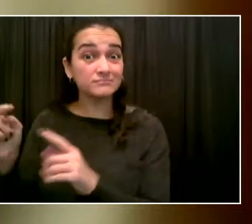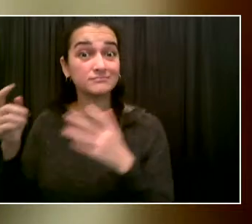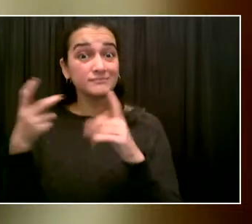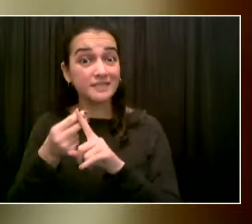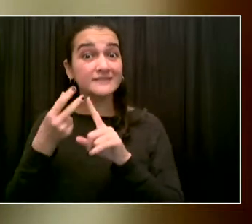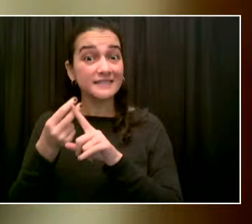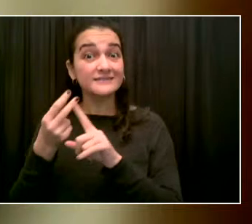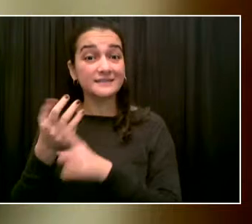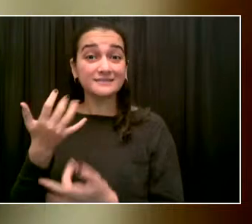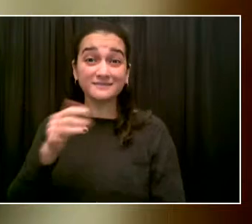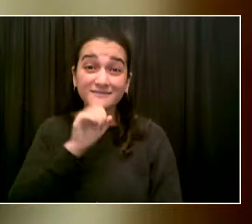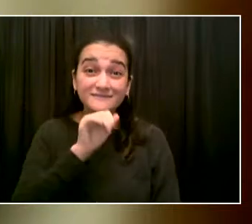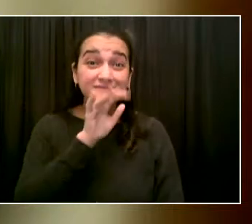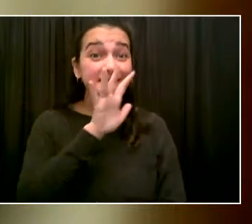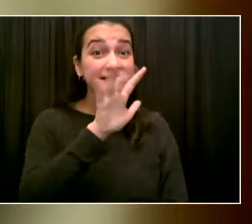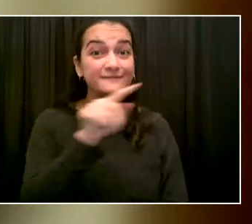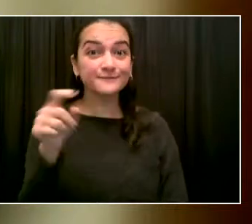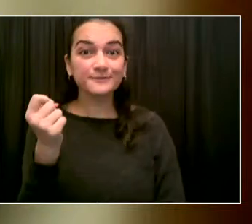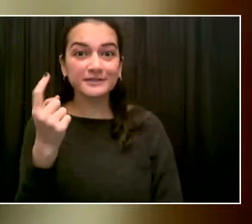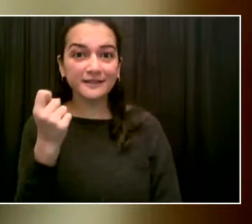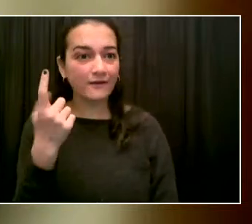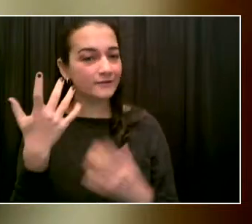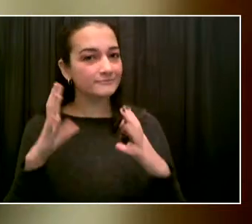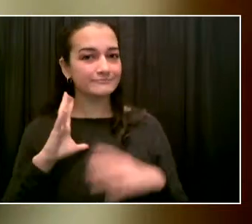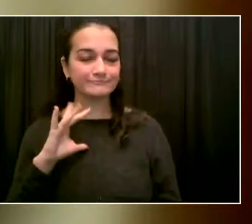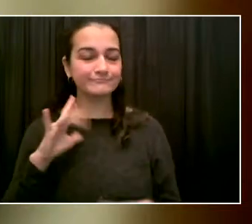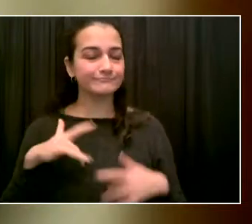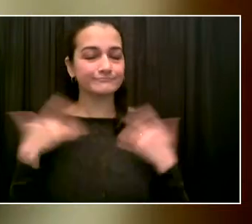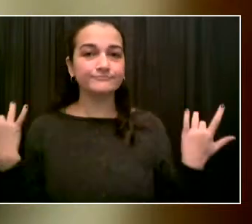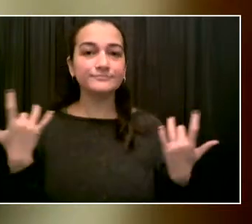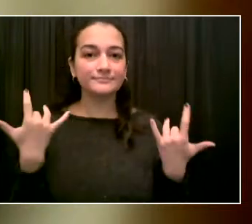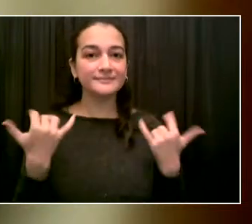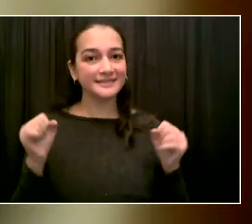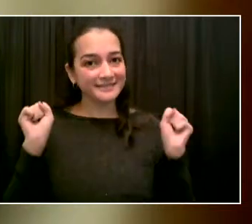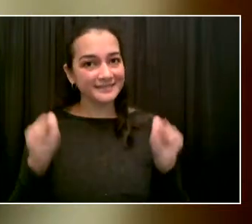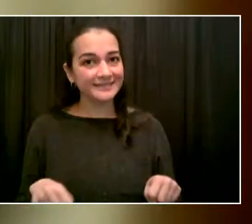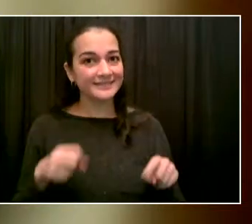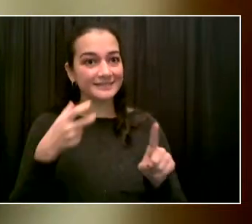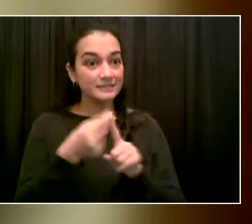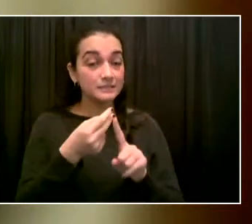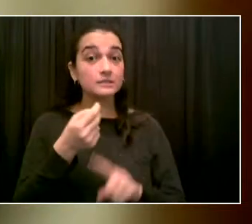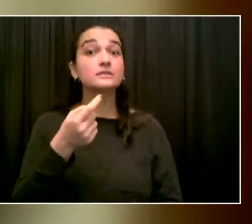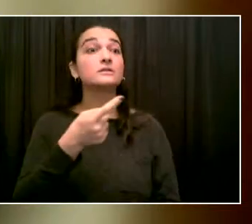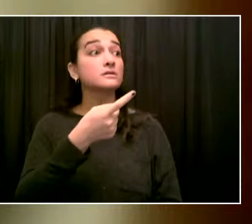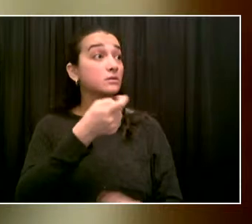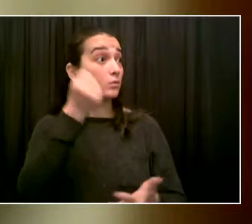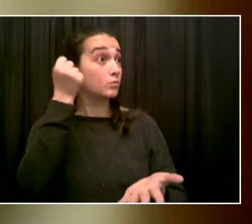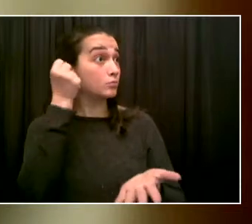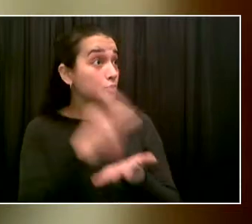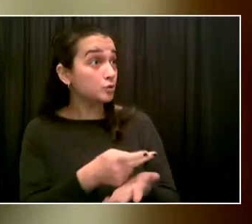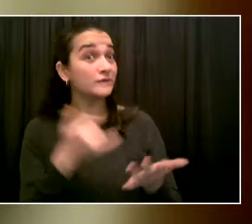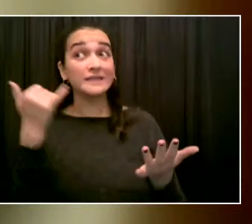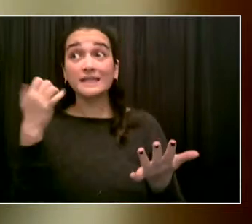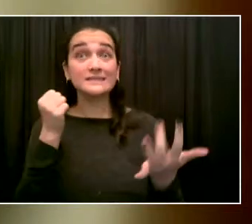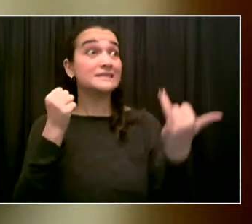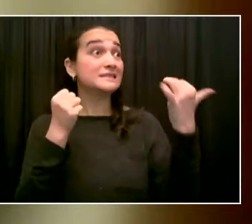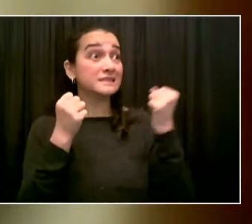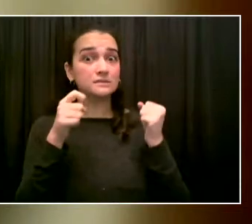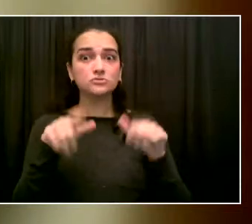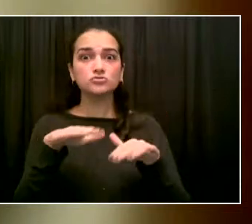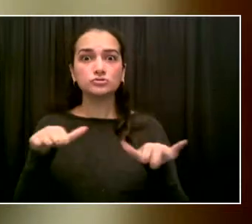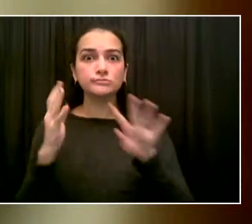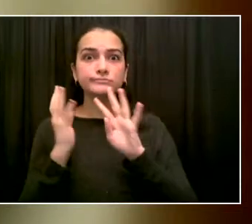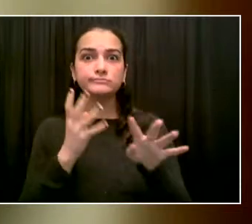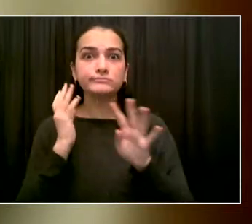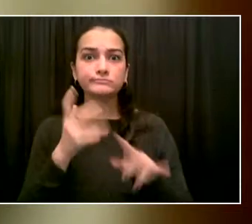the places where it needs to be stepped up is really terrific. It's so wonderful to see the